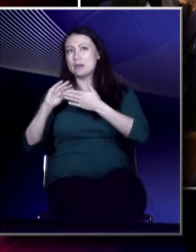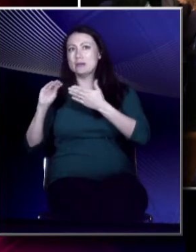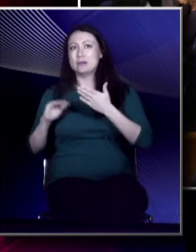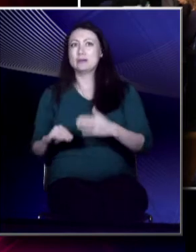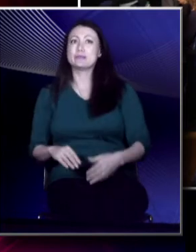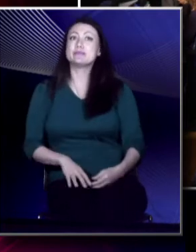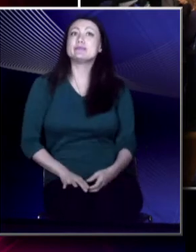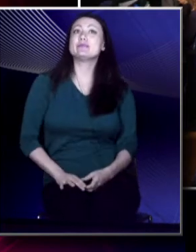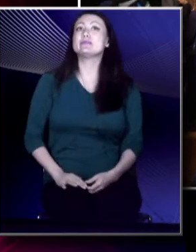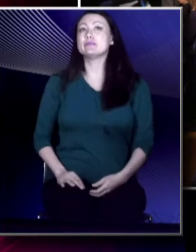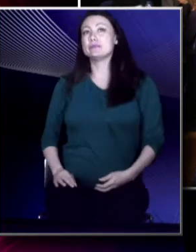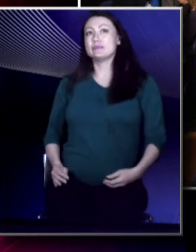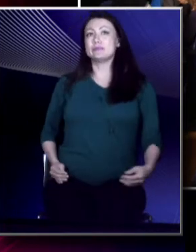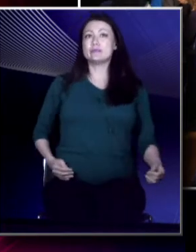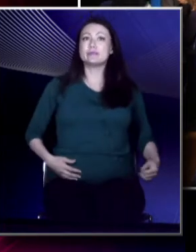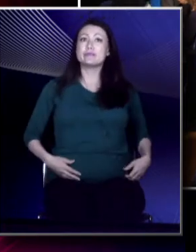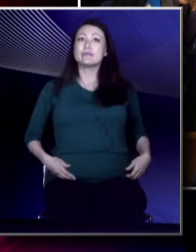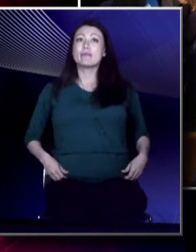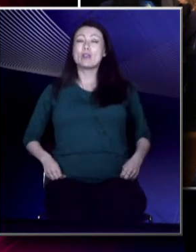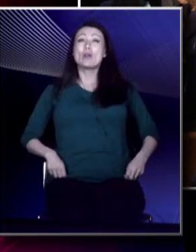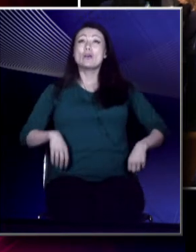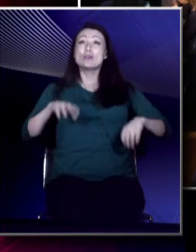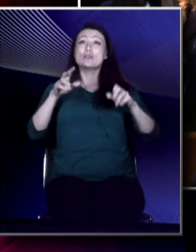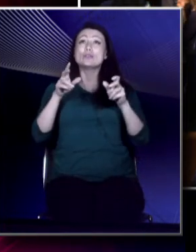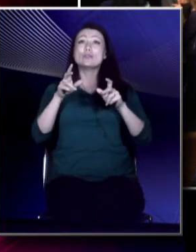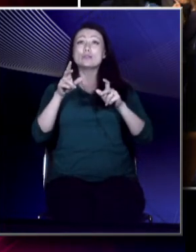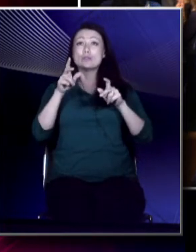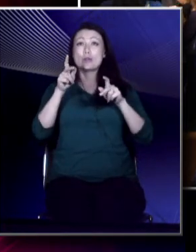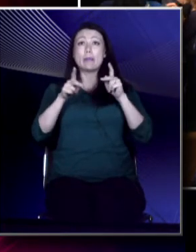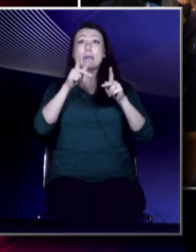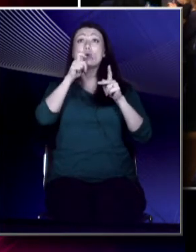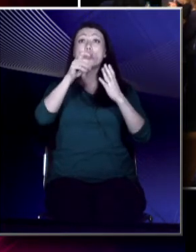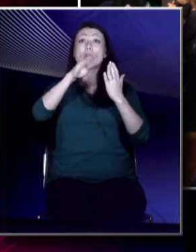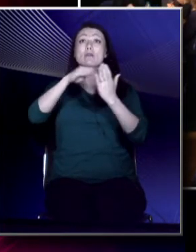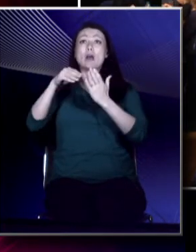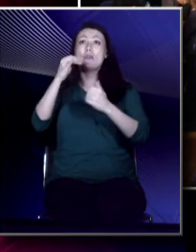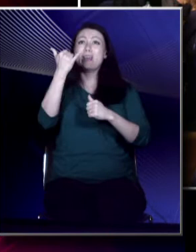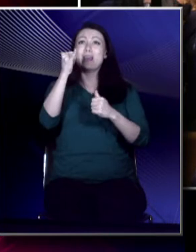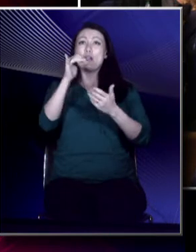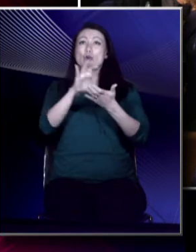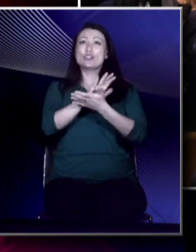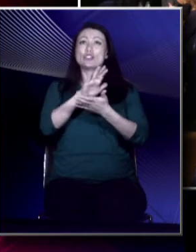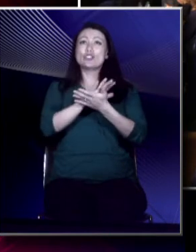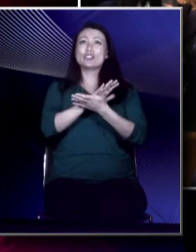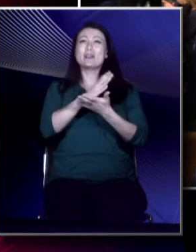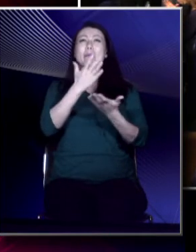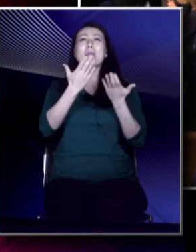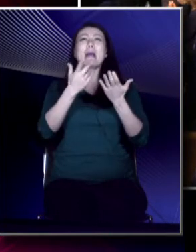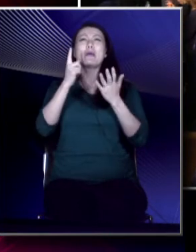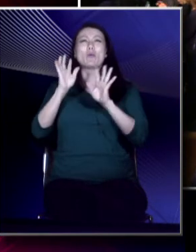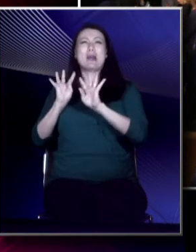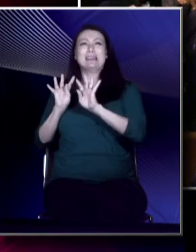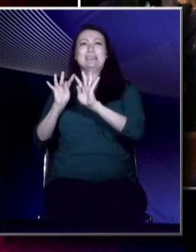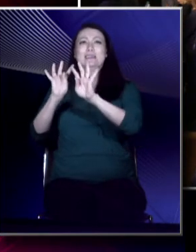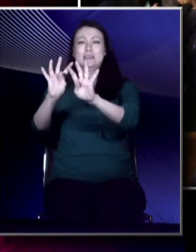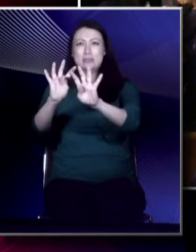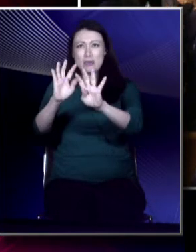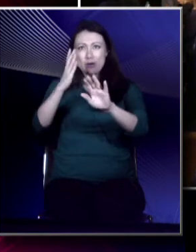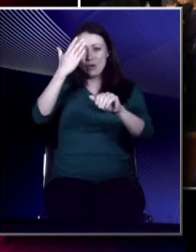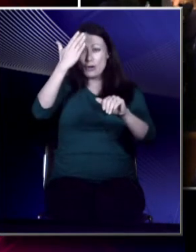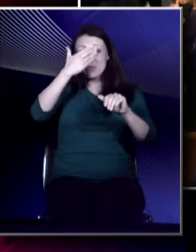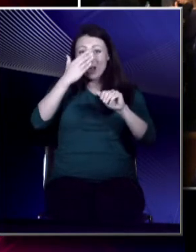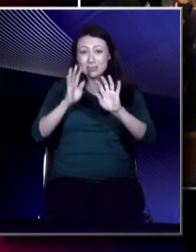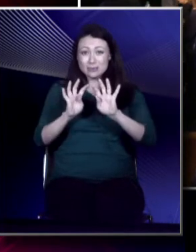So with that, the folks that have filled out a yellow sheet, if you might want to kind of move up to the front, that way